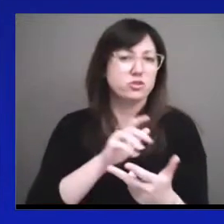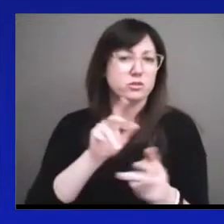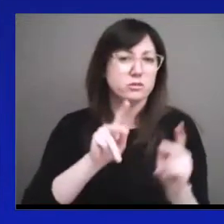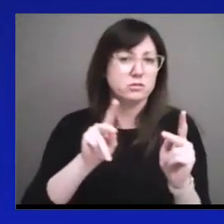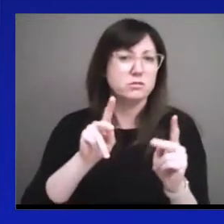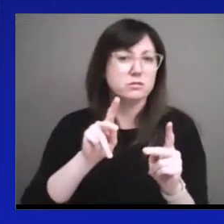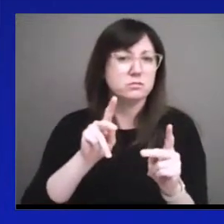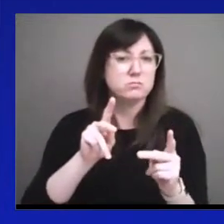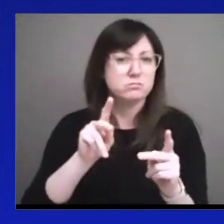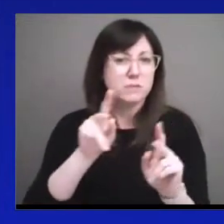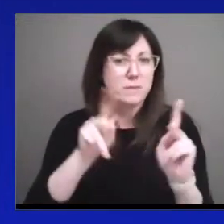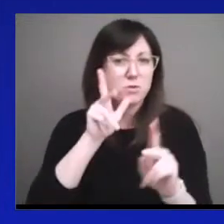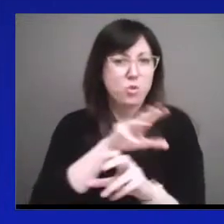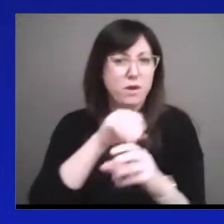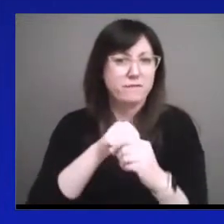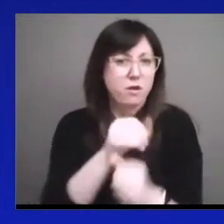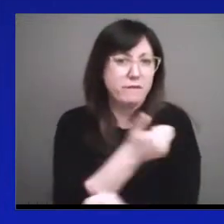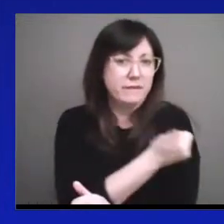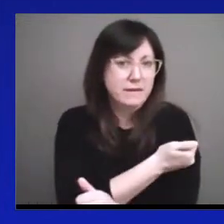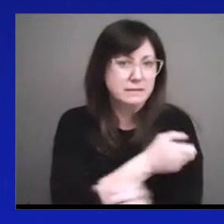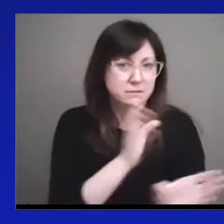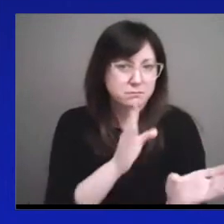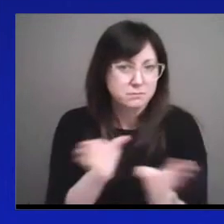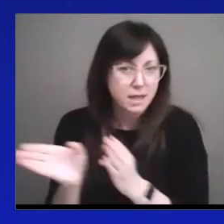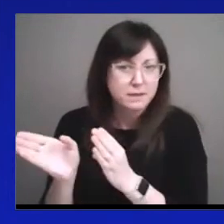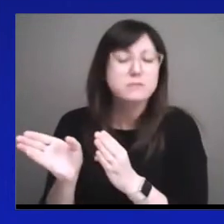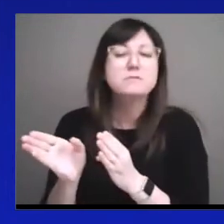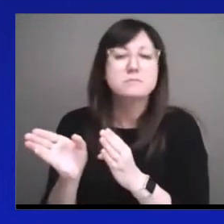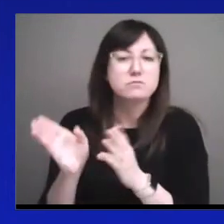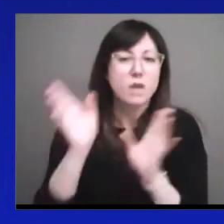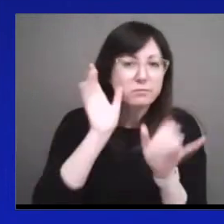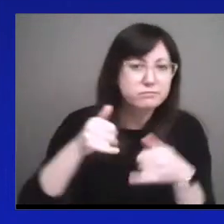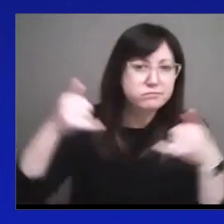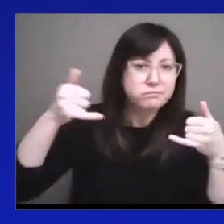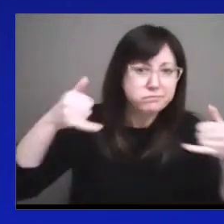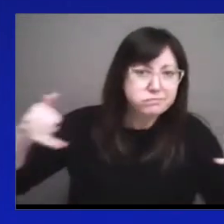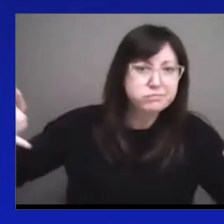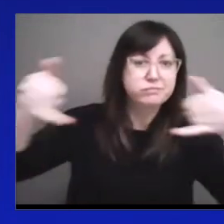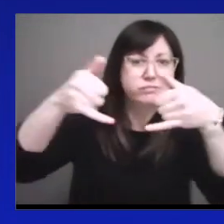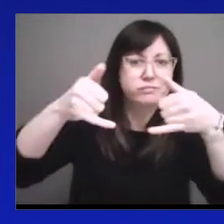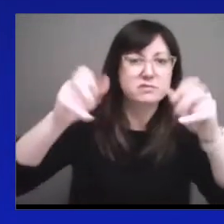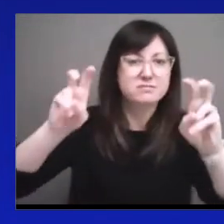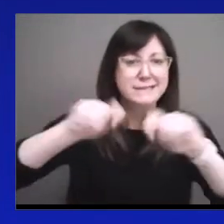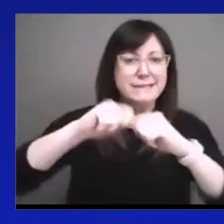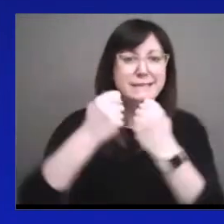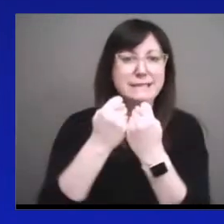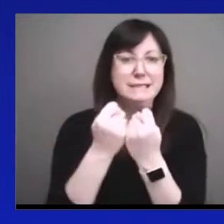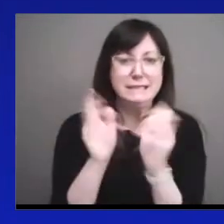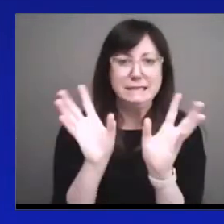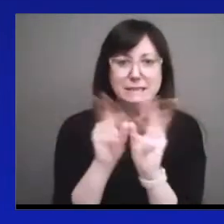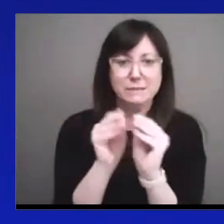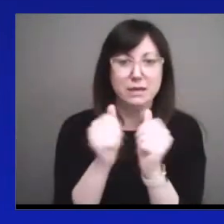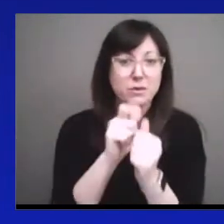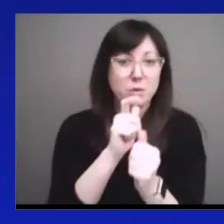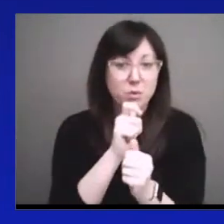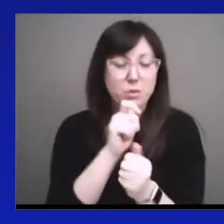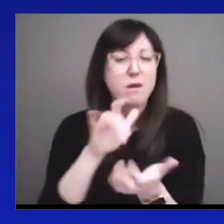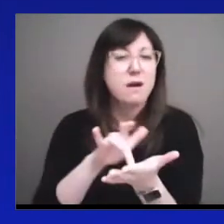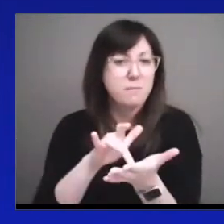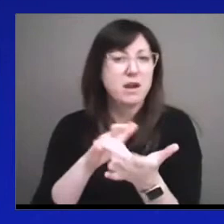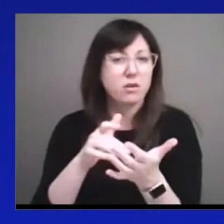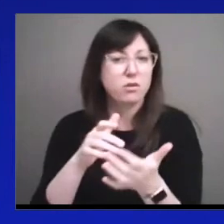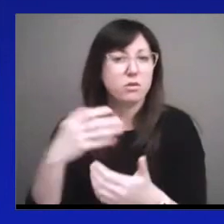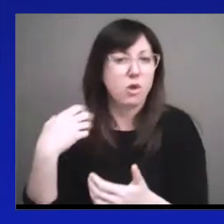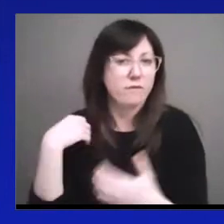vaccination campaign. And they have been having those calls or Teams meetings with medical officers of health, as well as